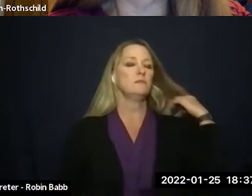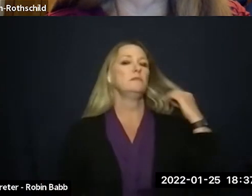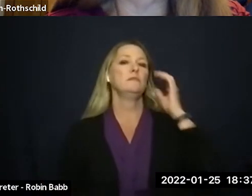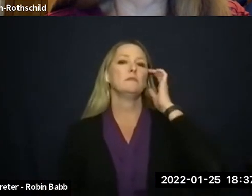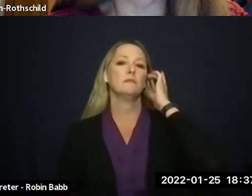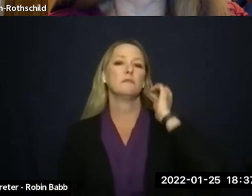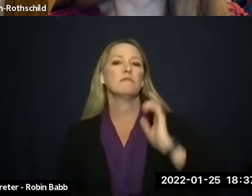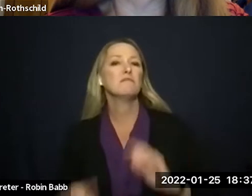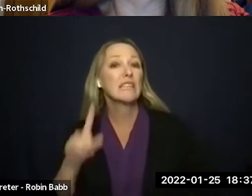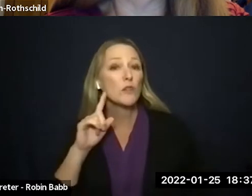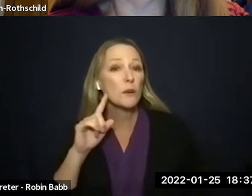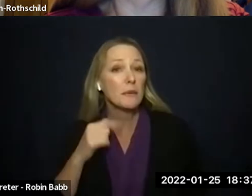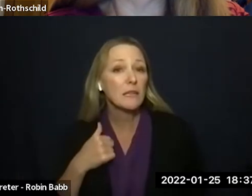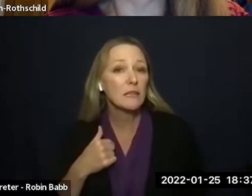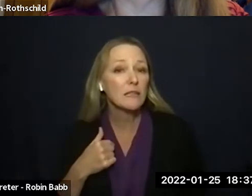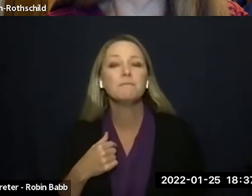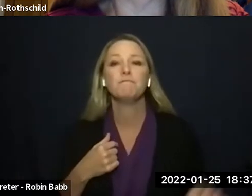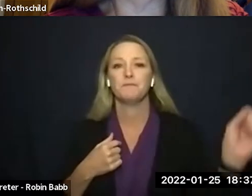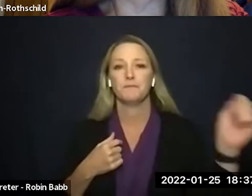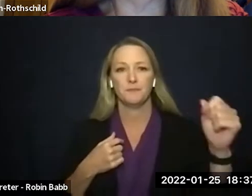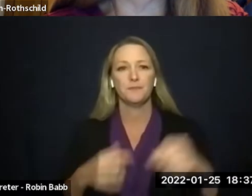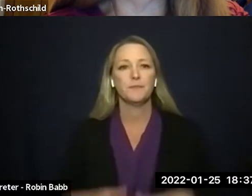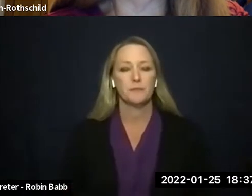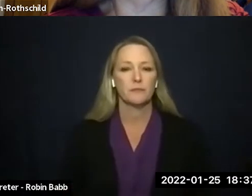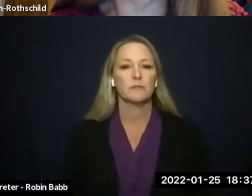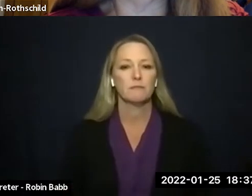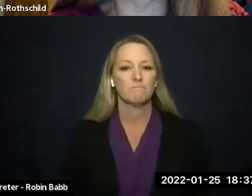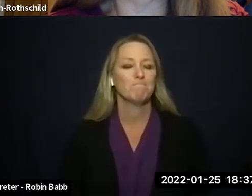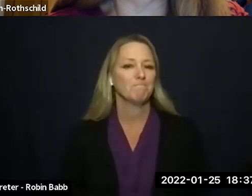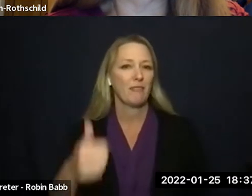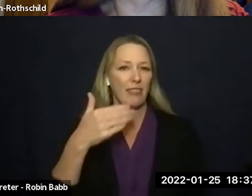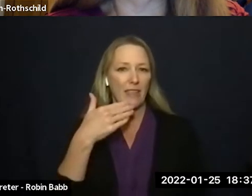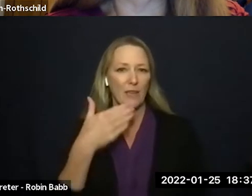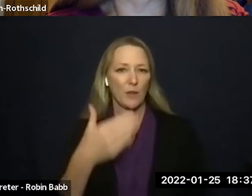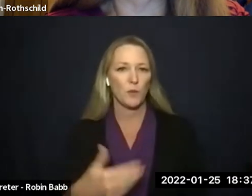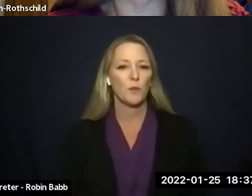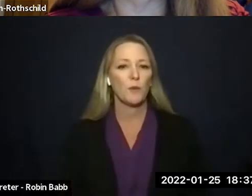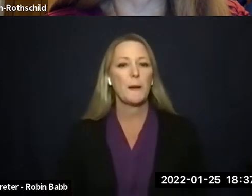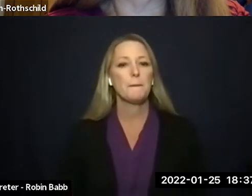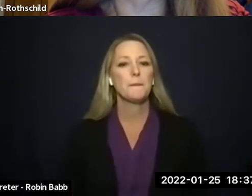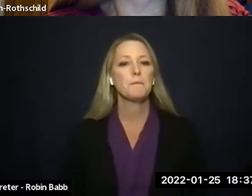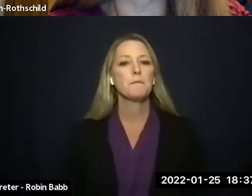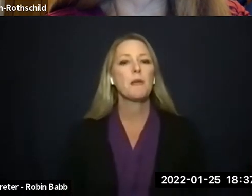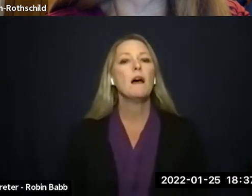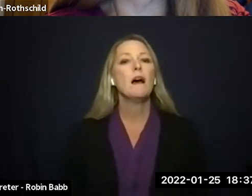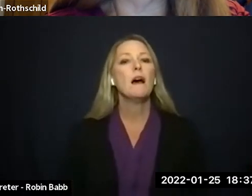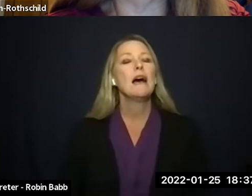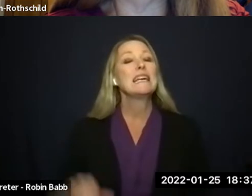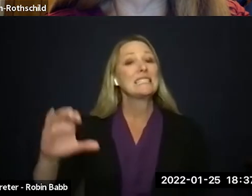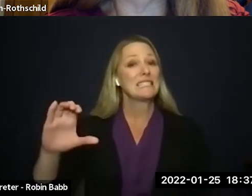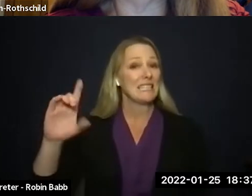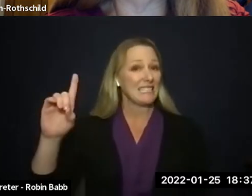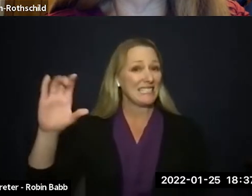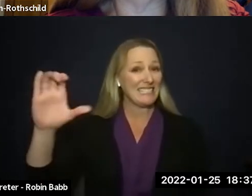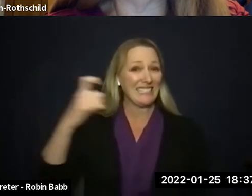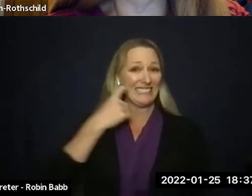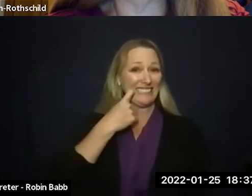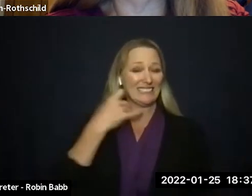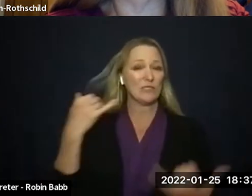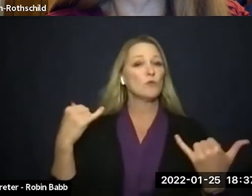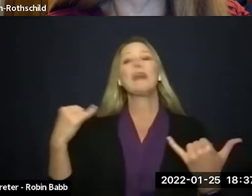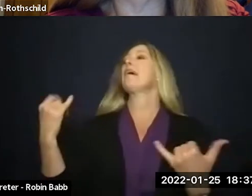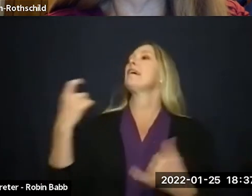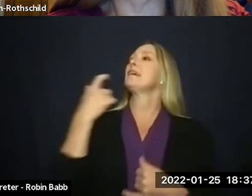can you hear me yes yes thank you um the cdc came out today and